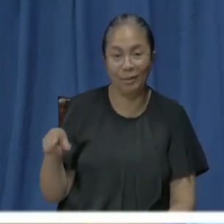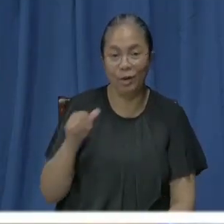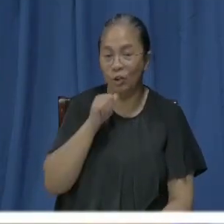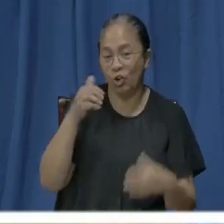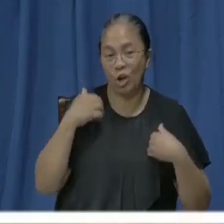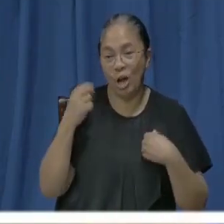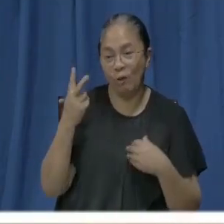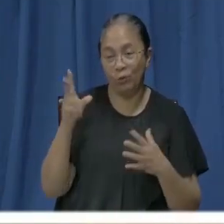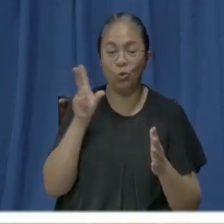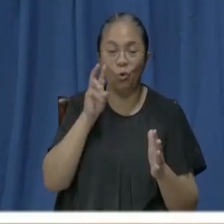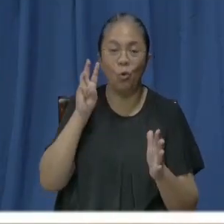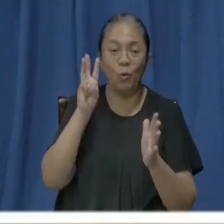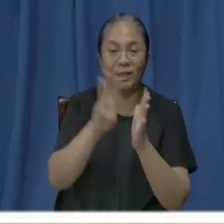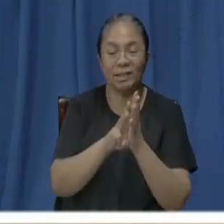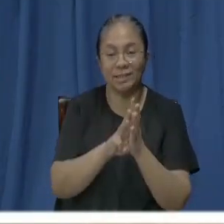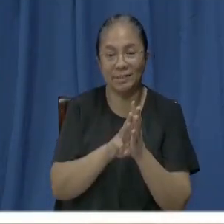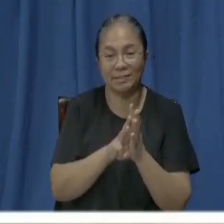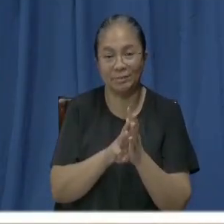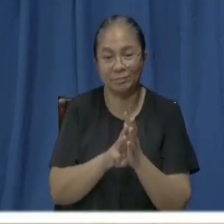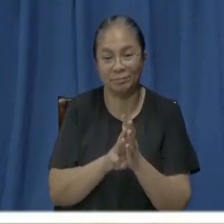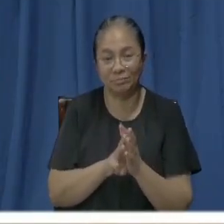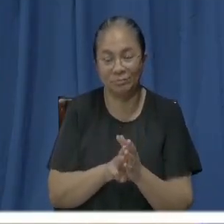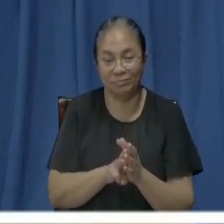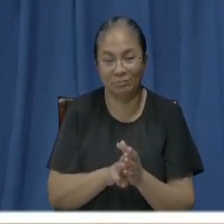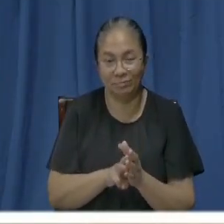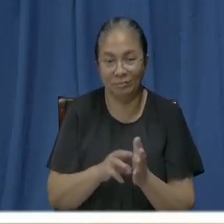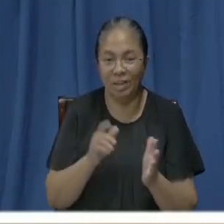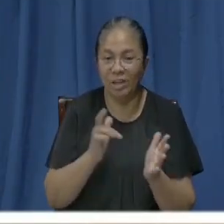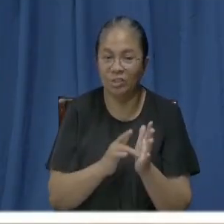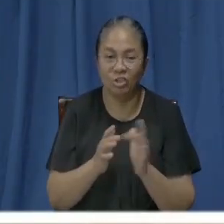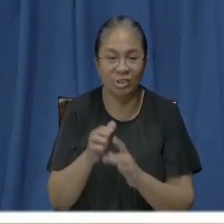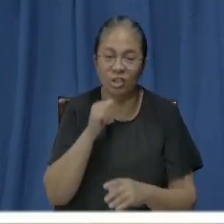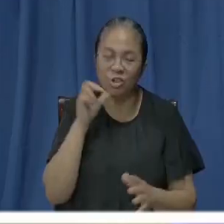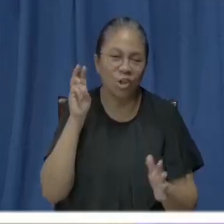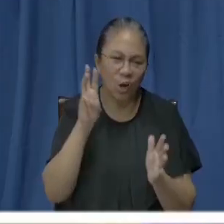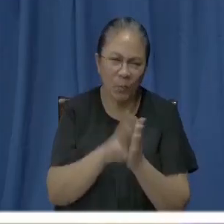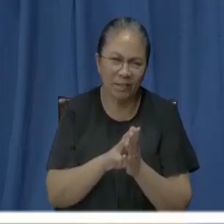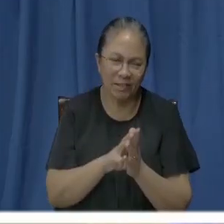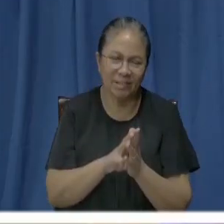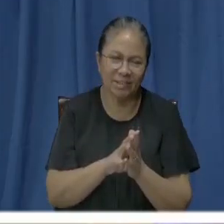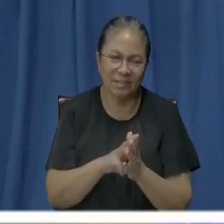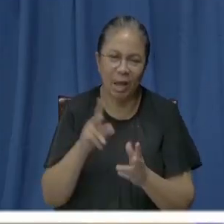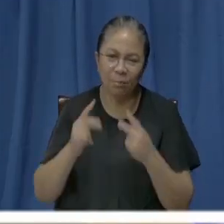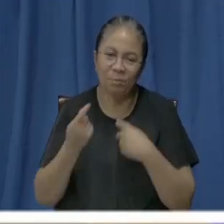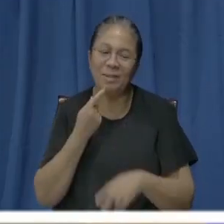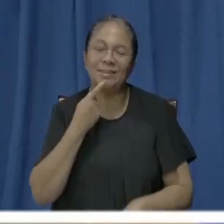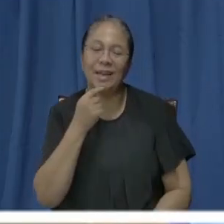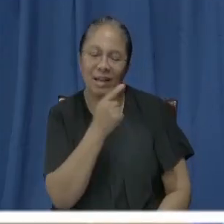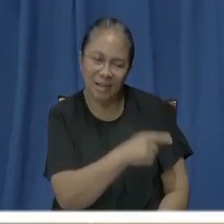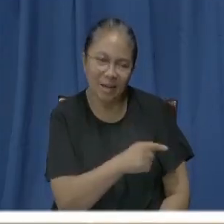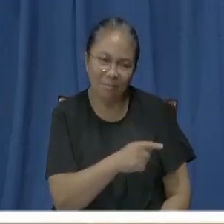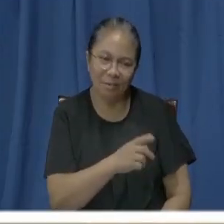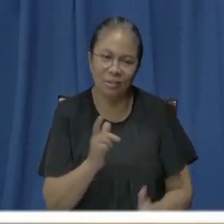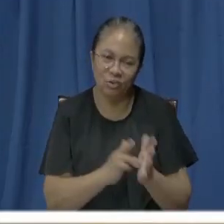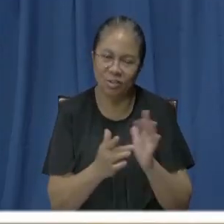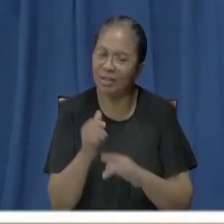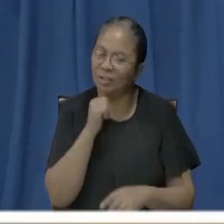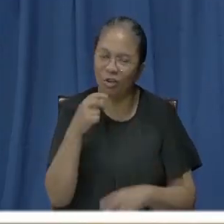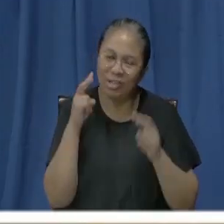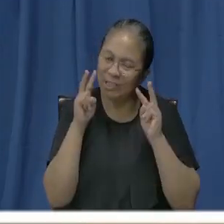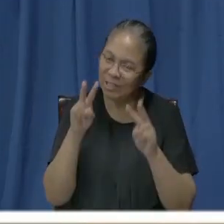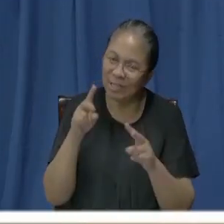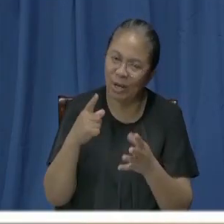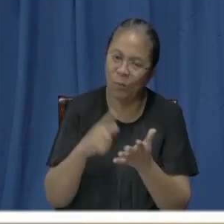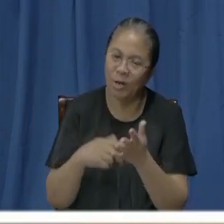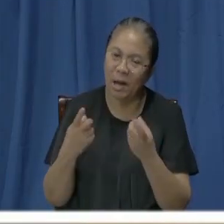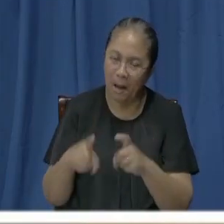in fact, he was not a witness, he heard. So you needed 2 of them to stay to accuse her for him to condemn her. So he's not